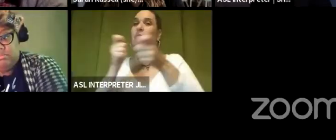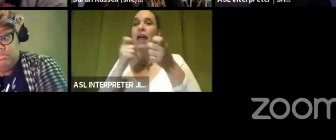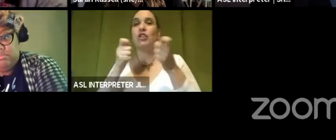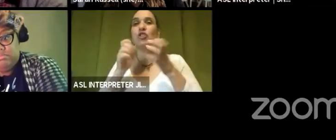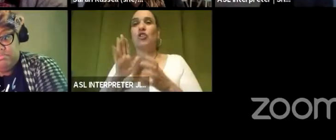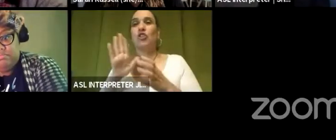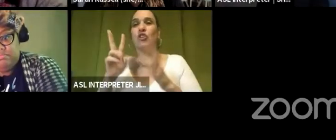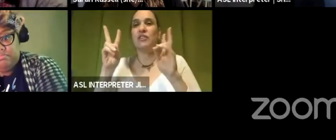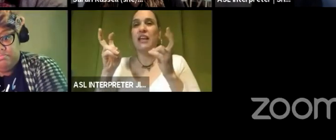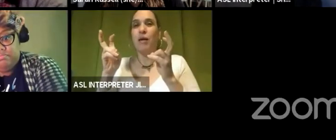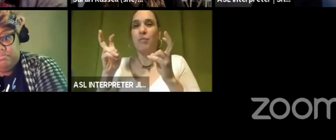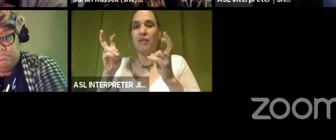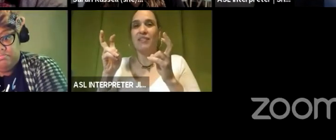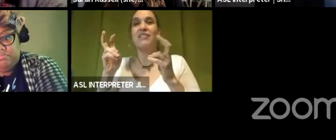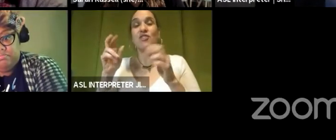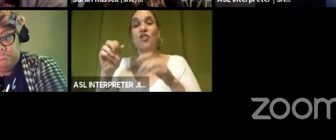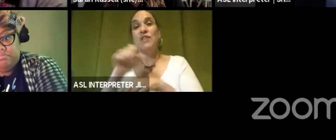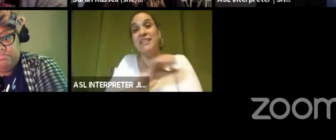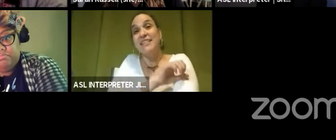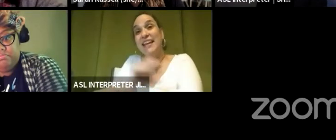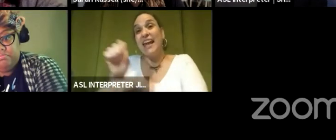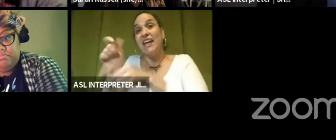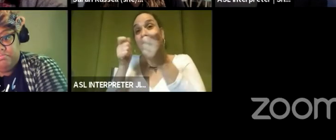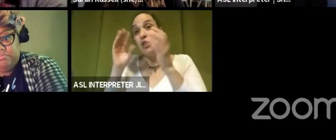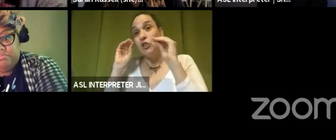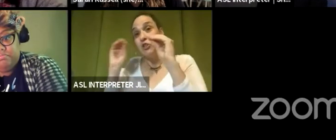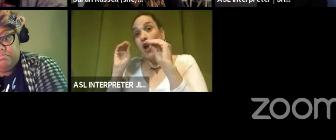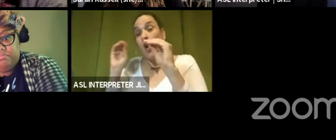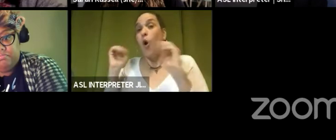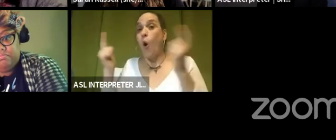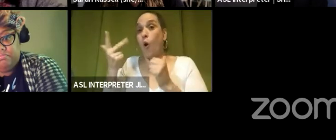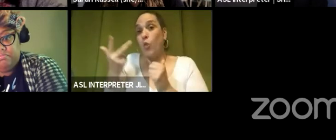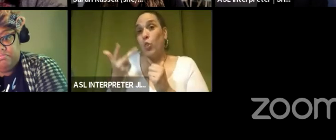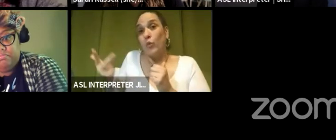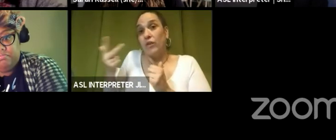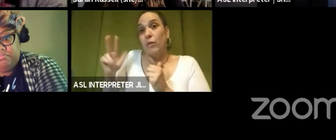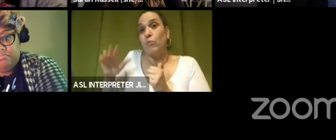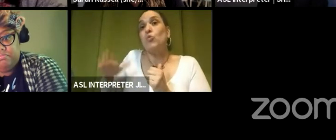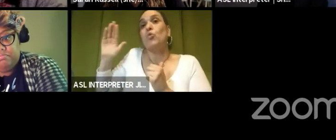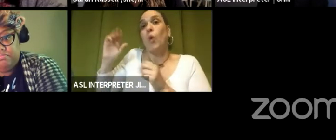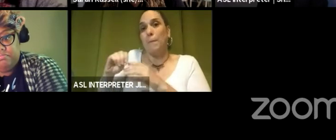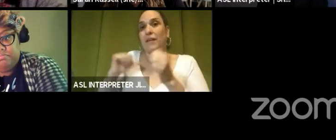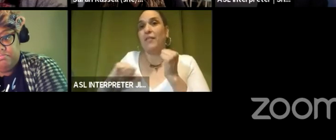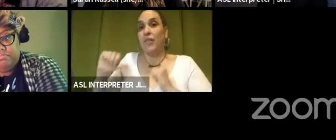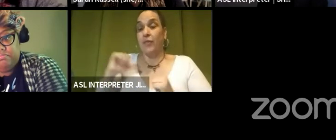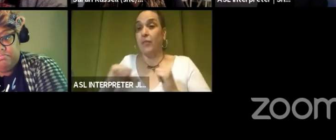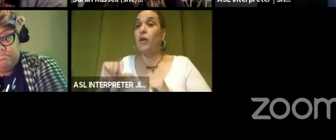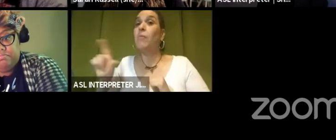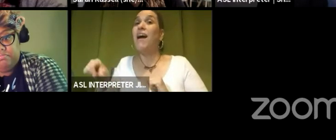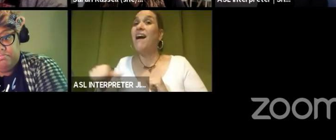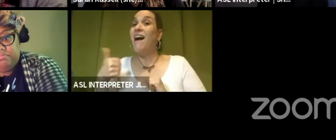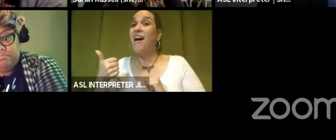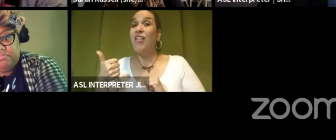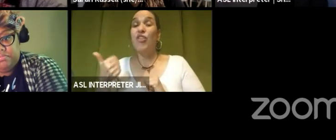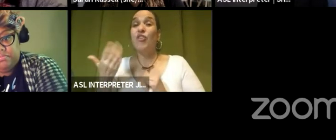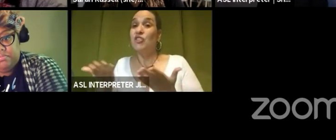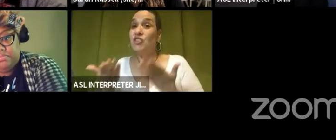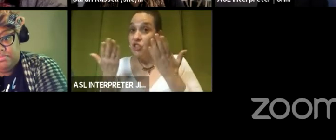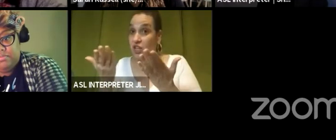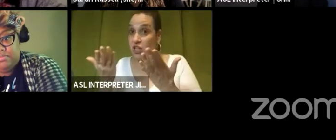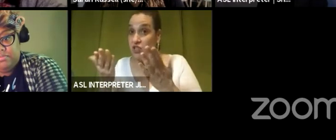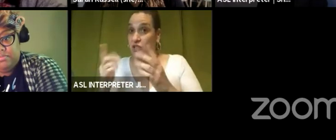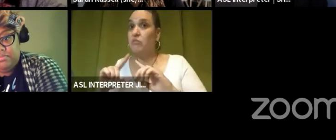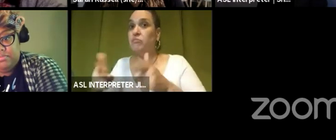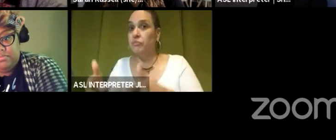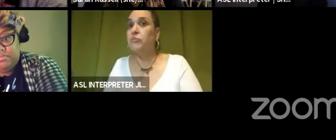and she literally, three of my kids, all of them grew up in the theater. The other thing I would do is I think it